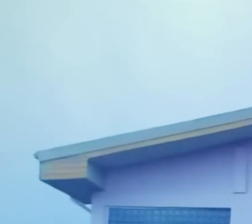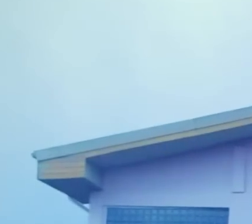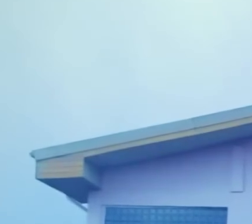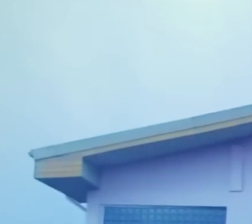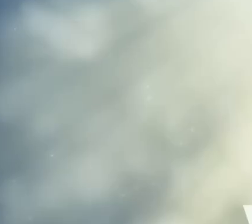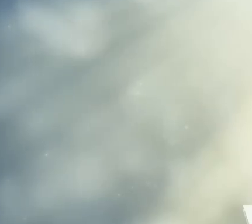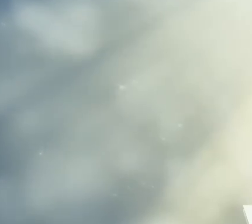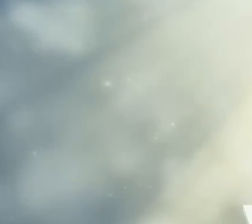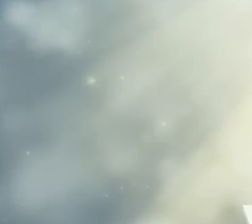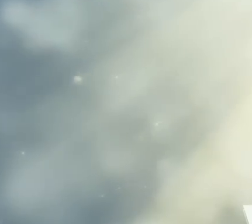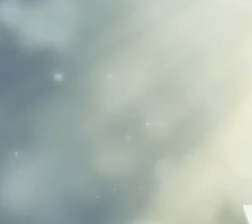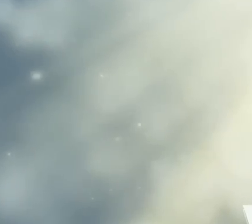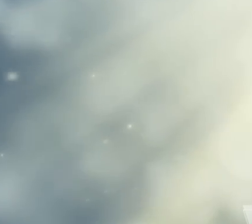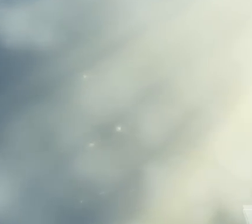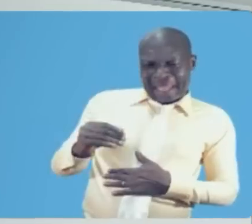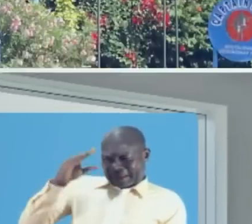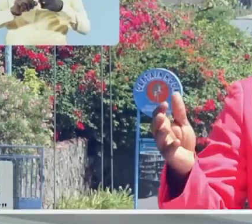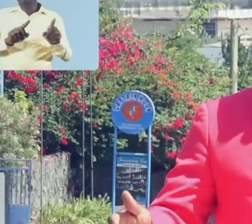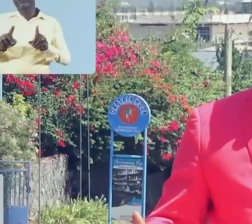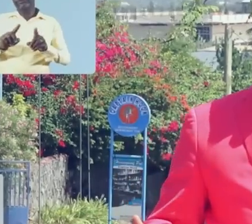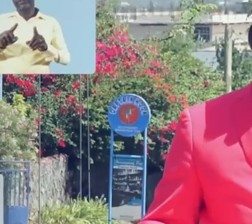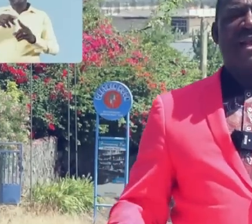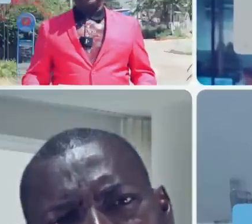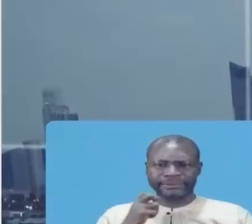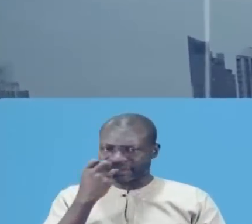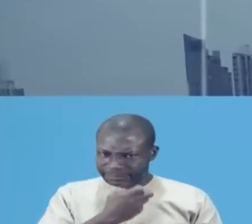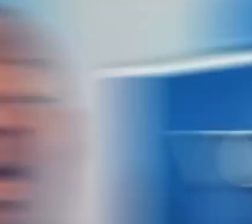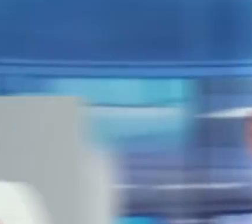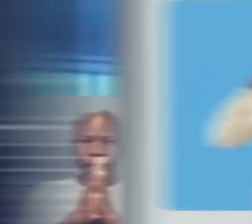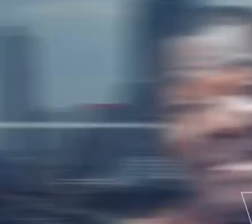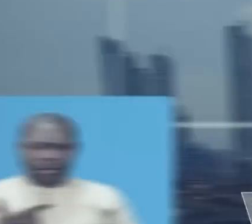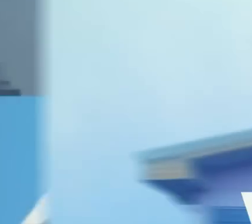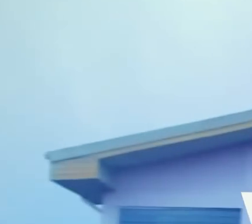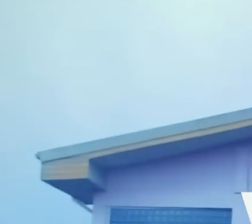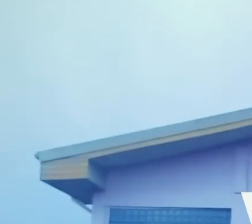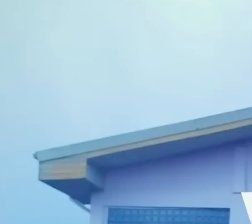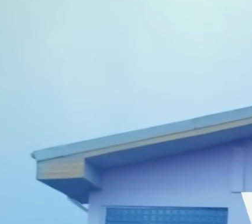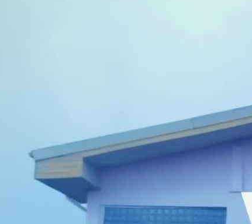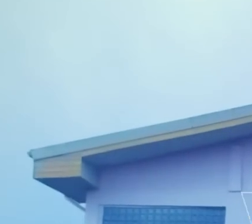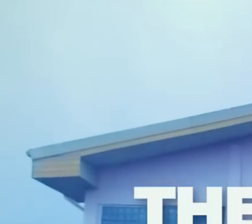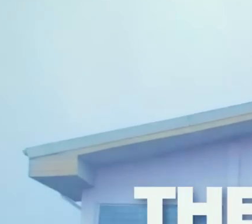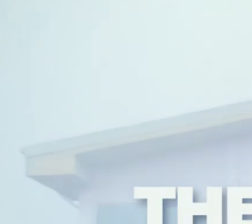great might. There is a God. There is a God.